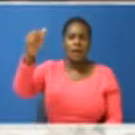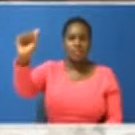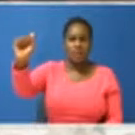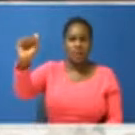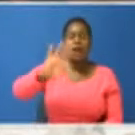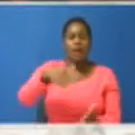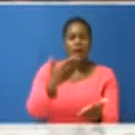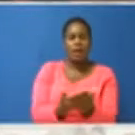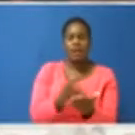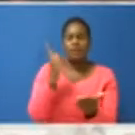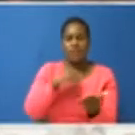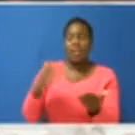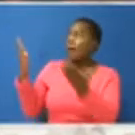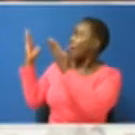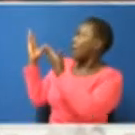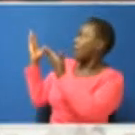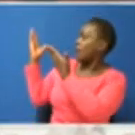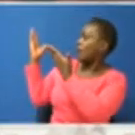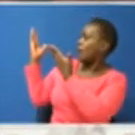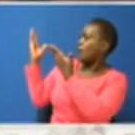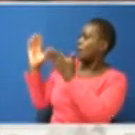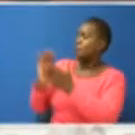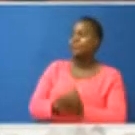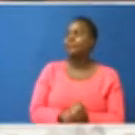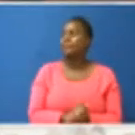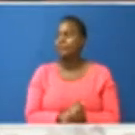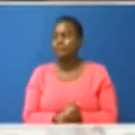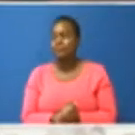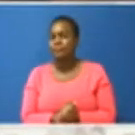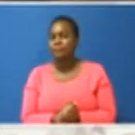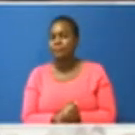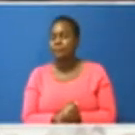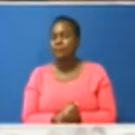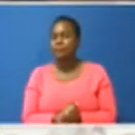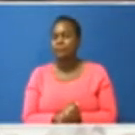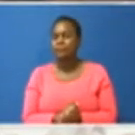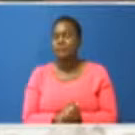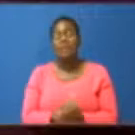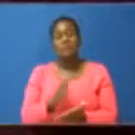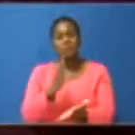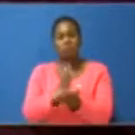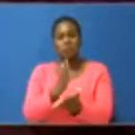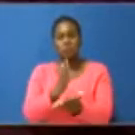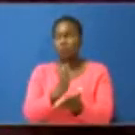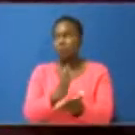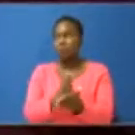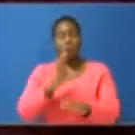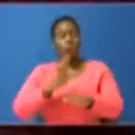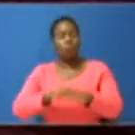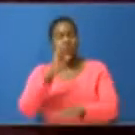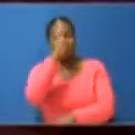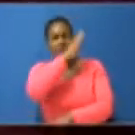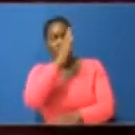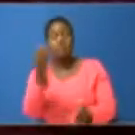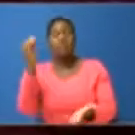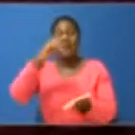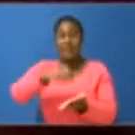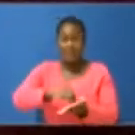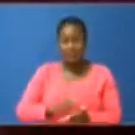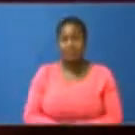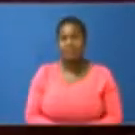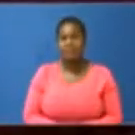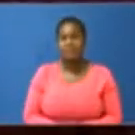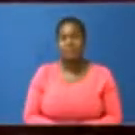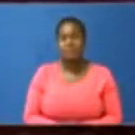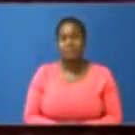uh there we go francis gashiri has that update for us we've been waiting for this kashuri absolutely and good afternoon to you once again